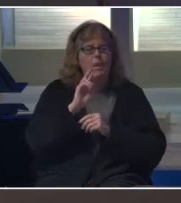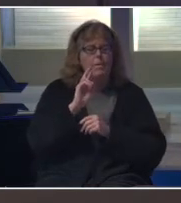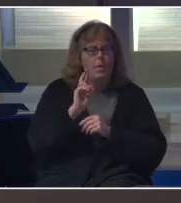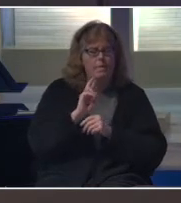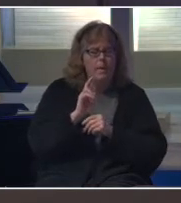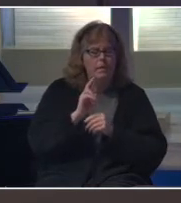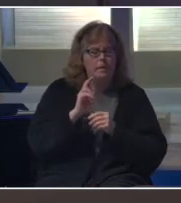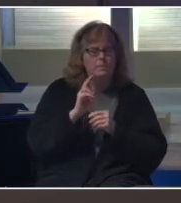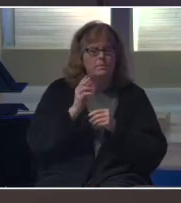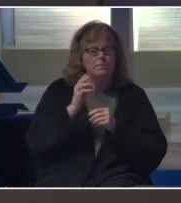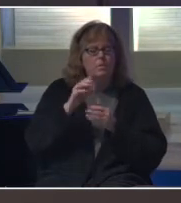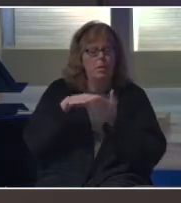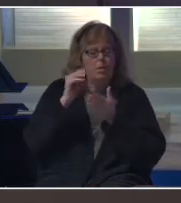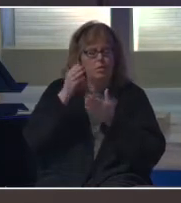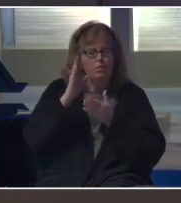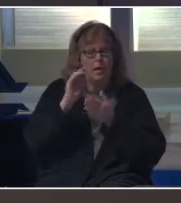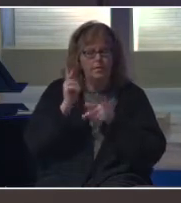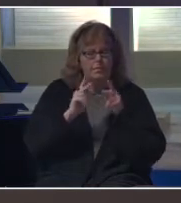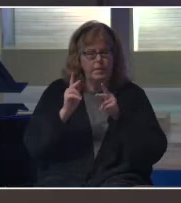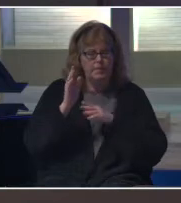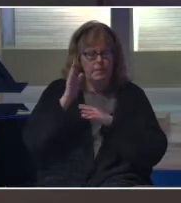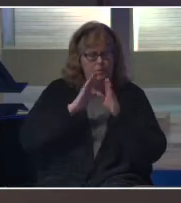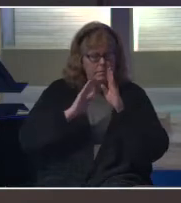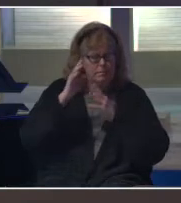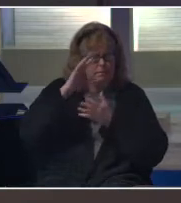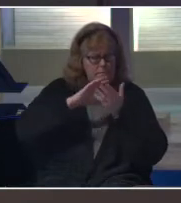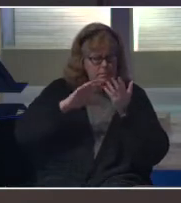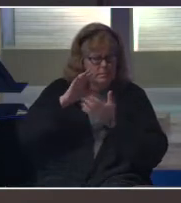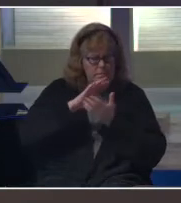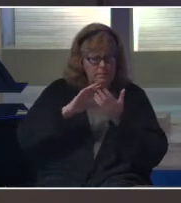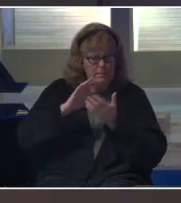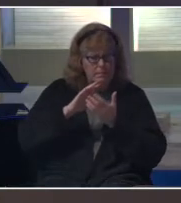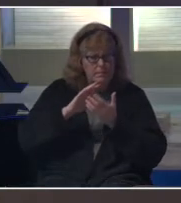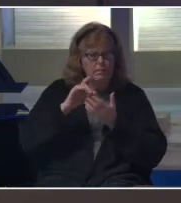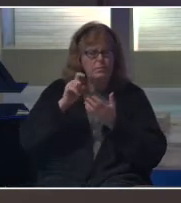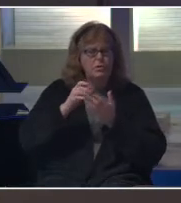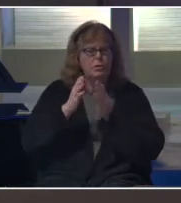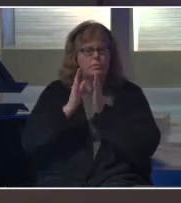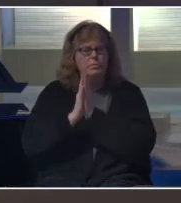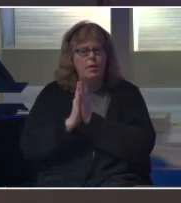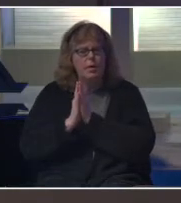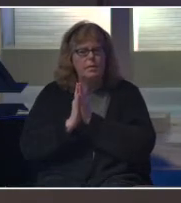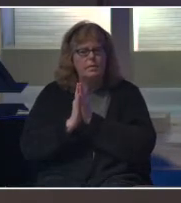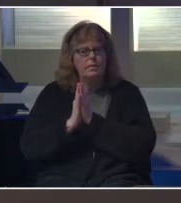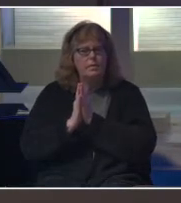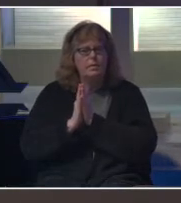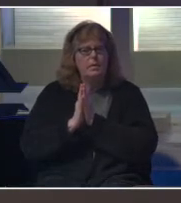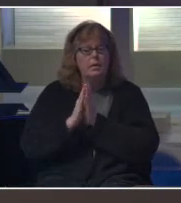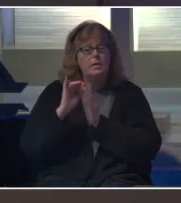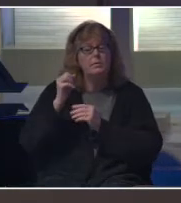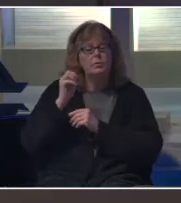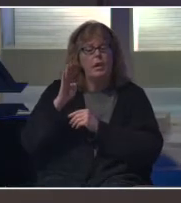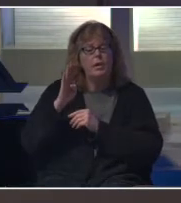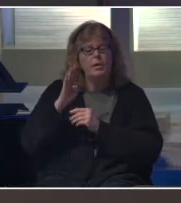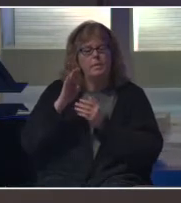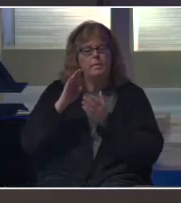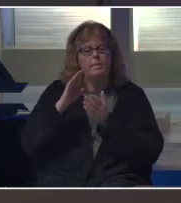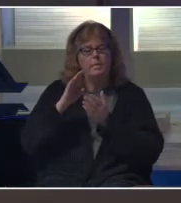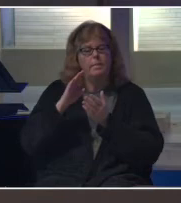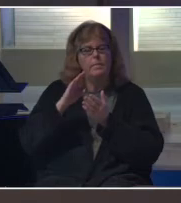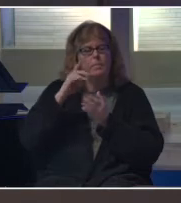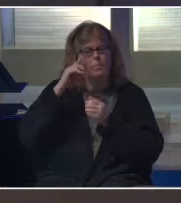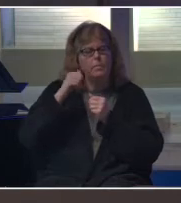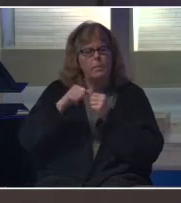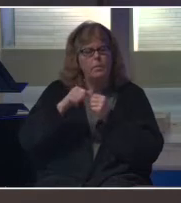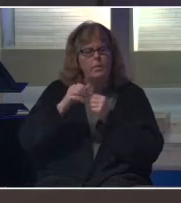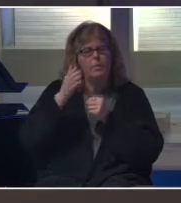learn when God's people are in turmoil or confused, we should pray. And from Jacob, we should remember